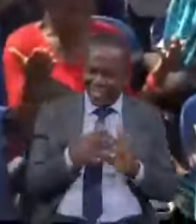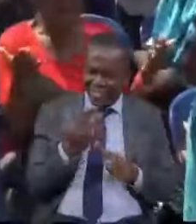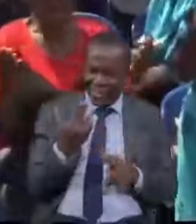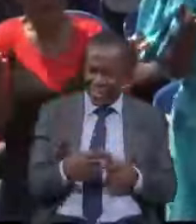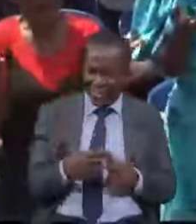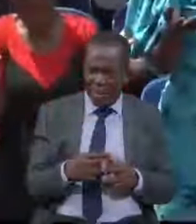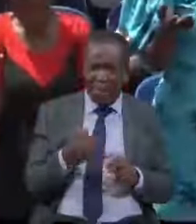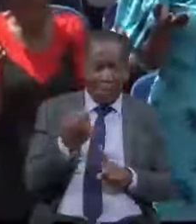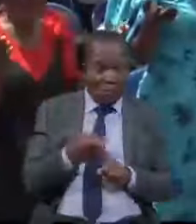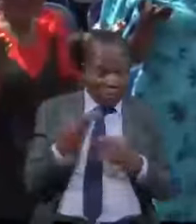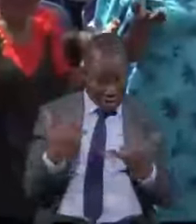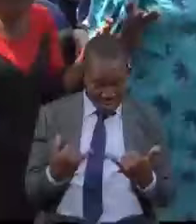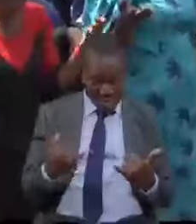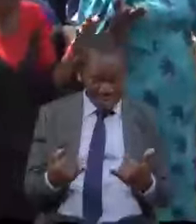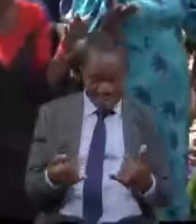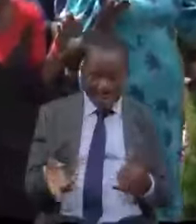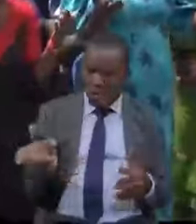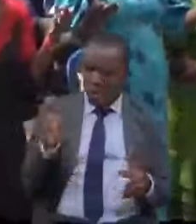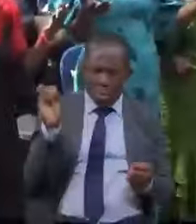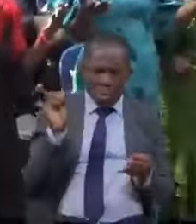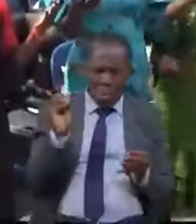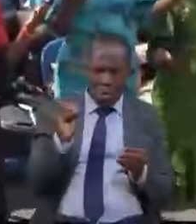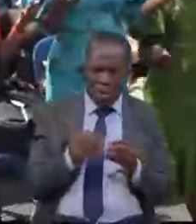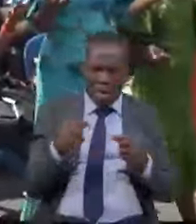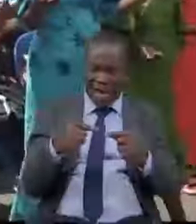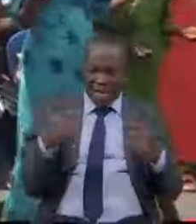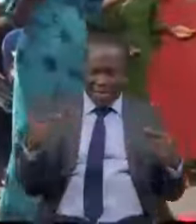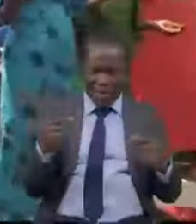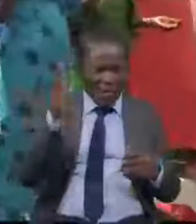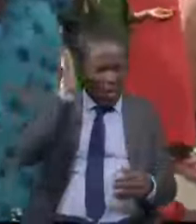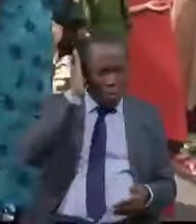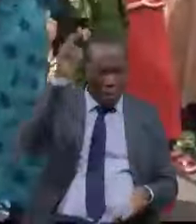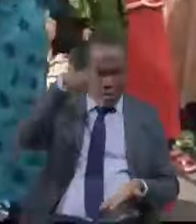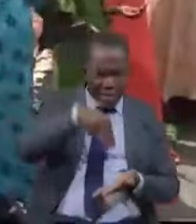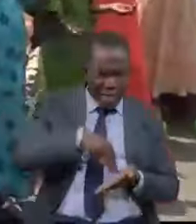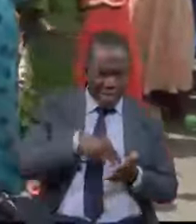enemy will stand against our progress and succeed.